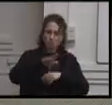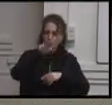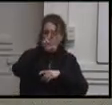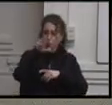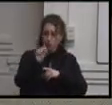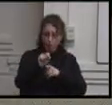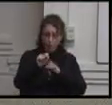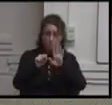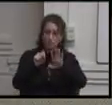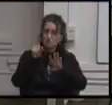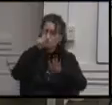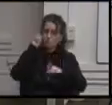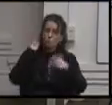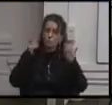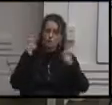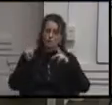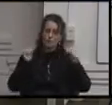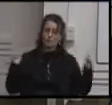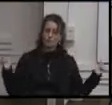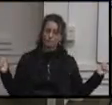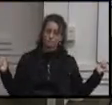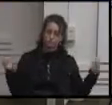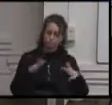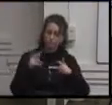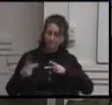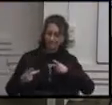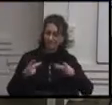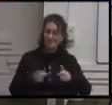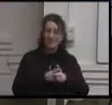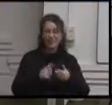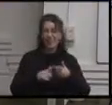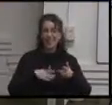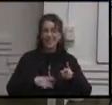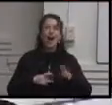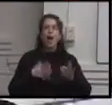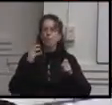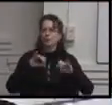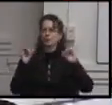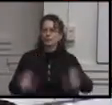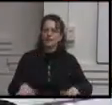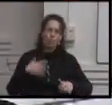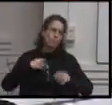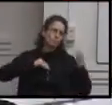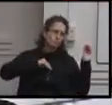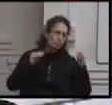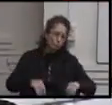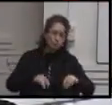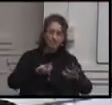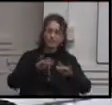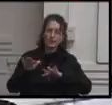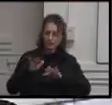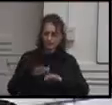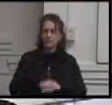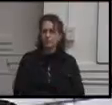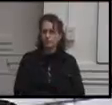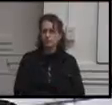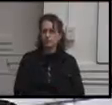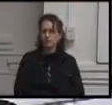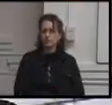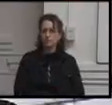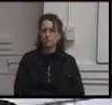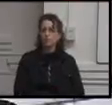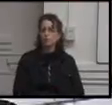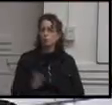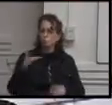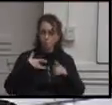come into town and then maybe they'll like it? Ostensibly, yes. Yeah. So it's, and the expectation is that businesses might be